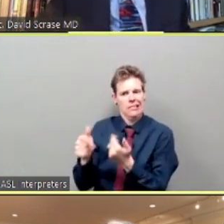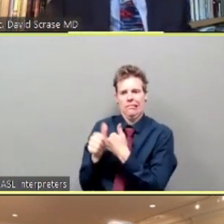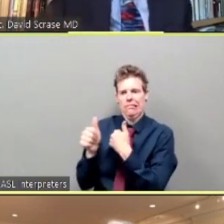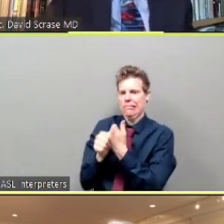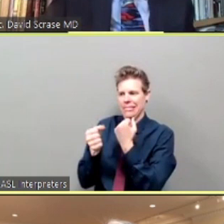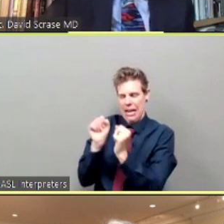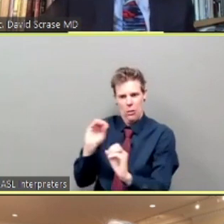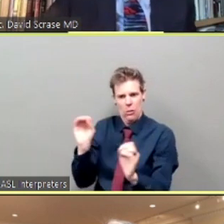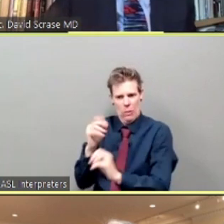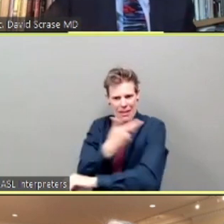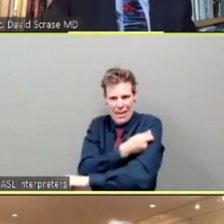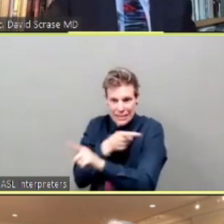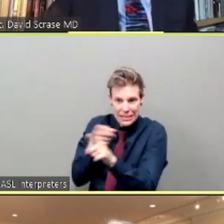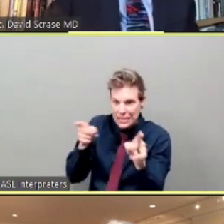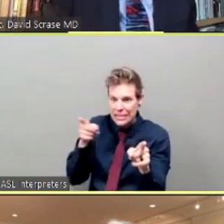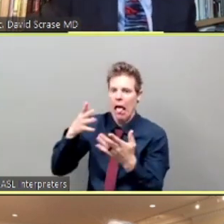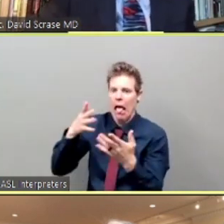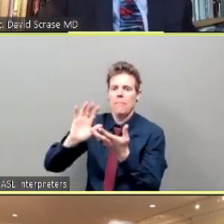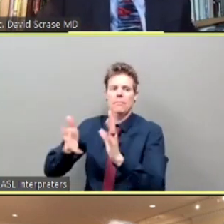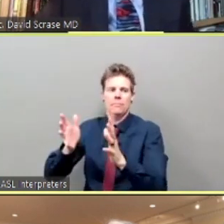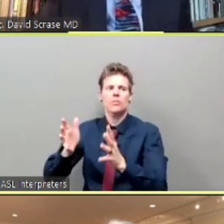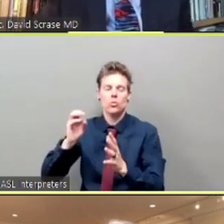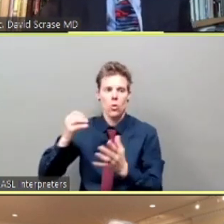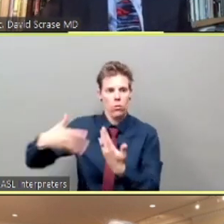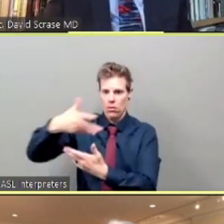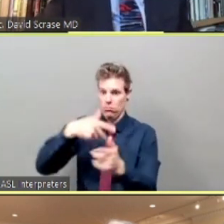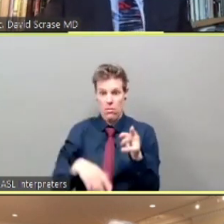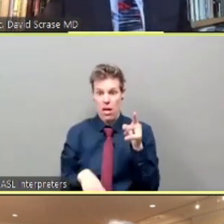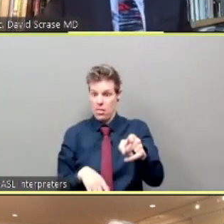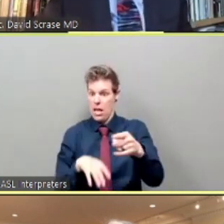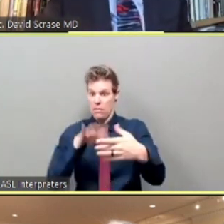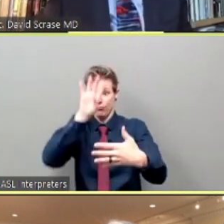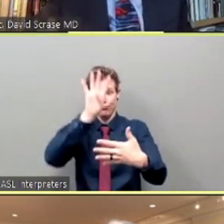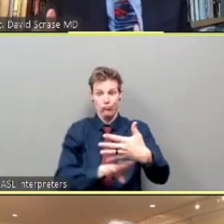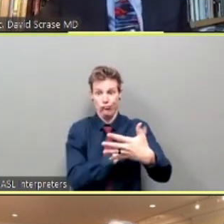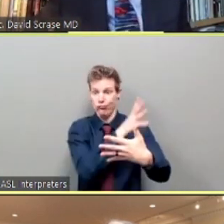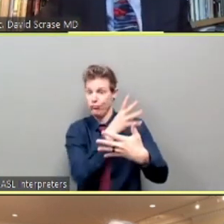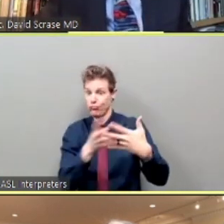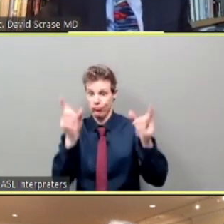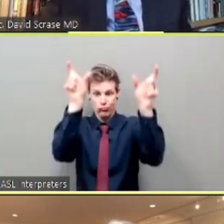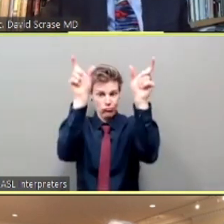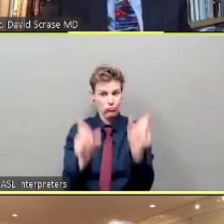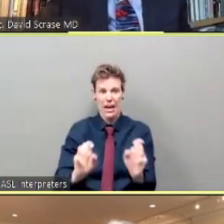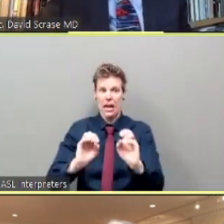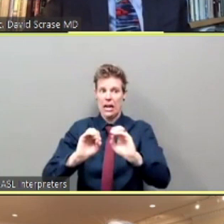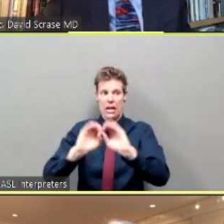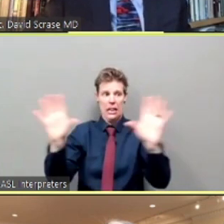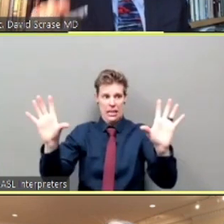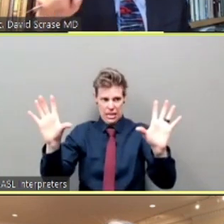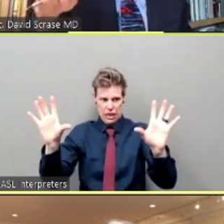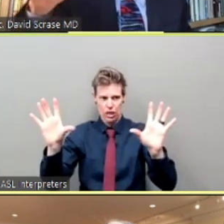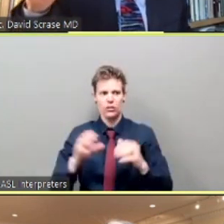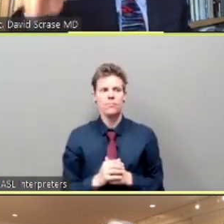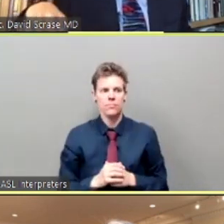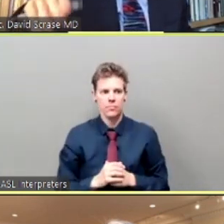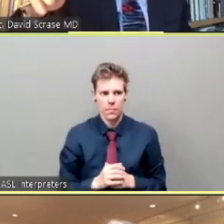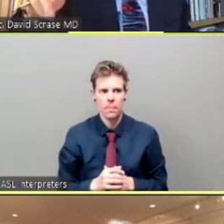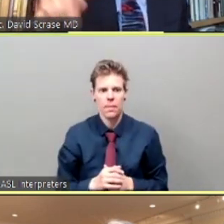to understand. There's 2 links in here, and this is the infographic, but the